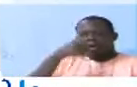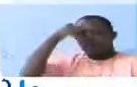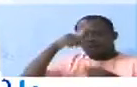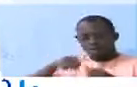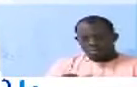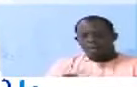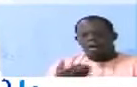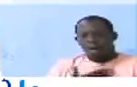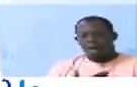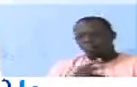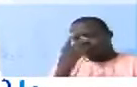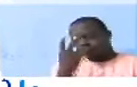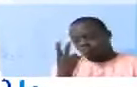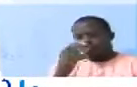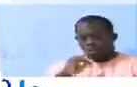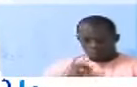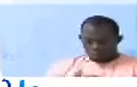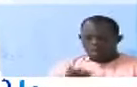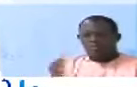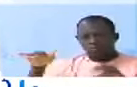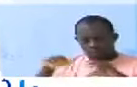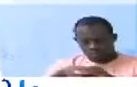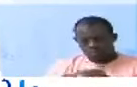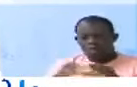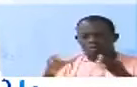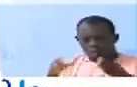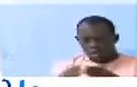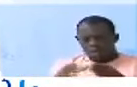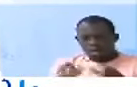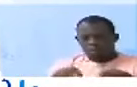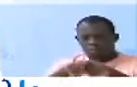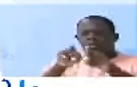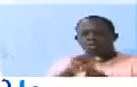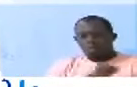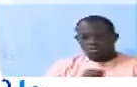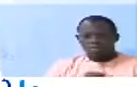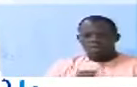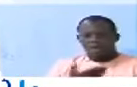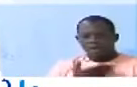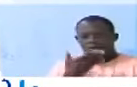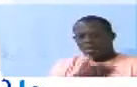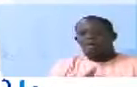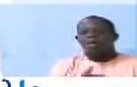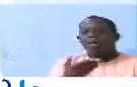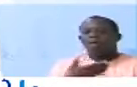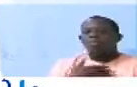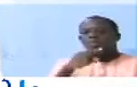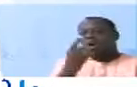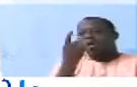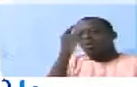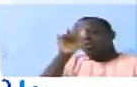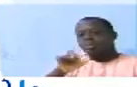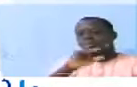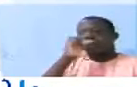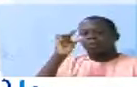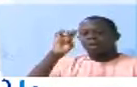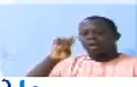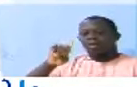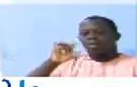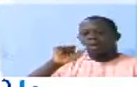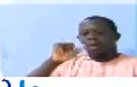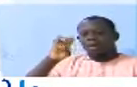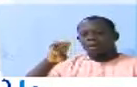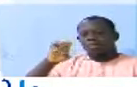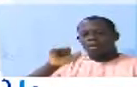two women among us. Kafodoe Mama Jawara. One of them is called Mama